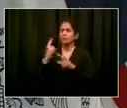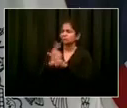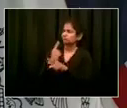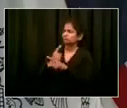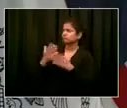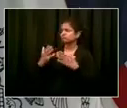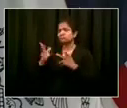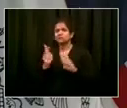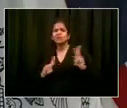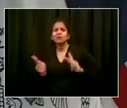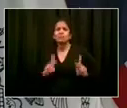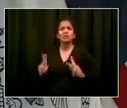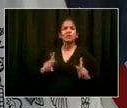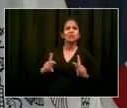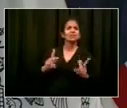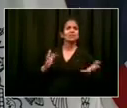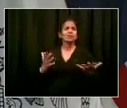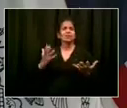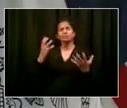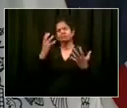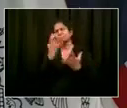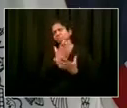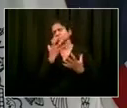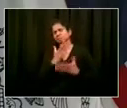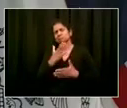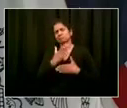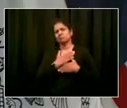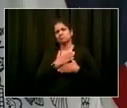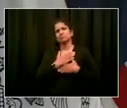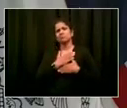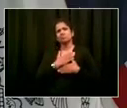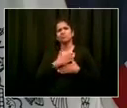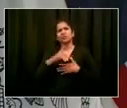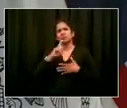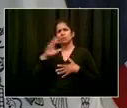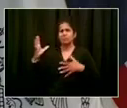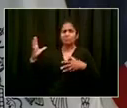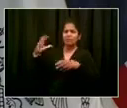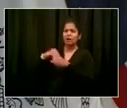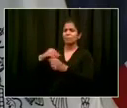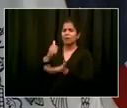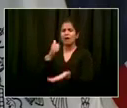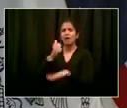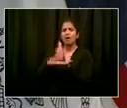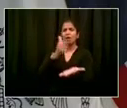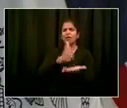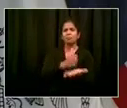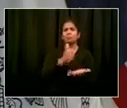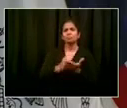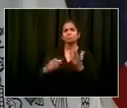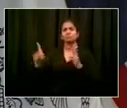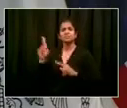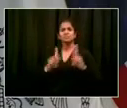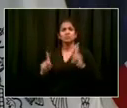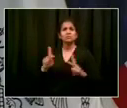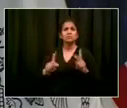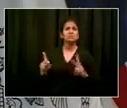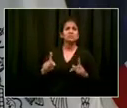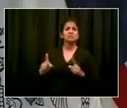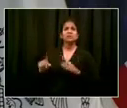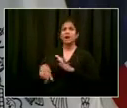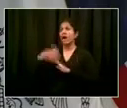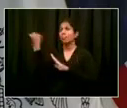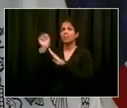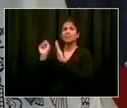watched, and they were in awe of New York City. There was incredible feeling for New York City. There was